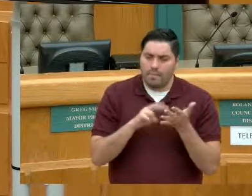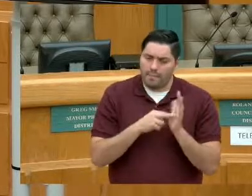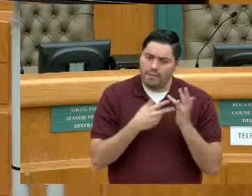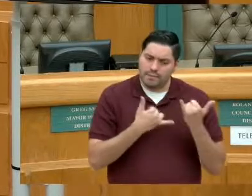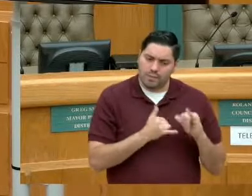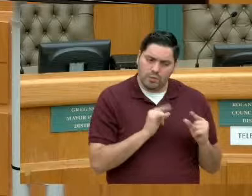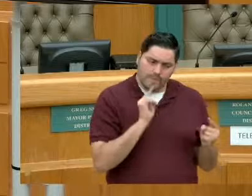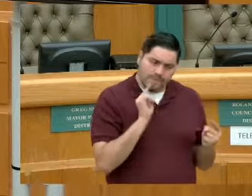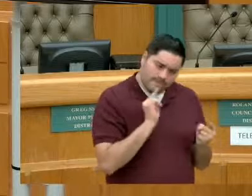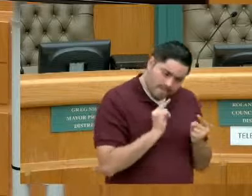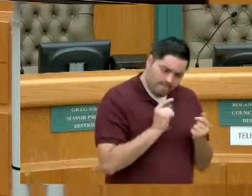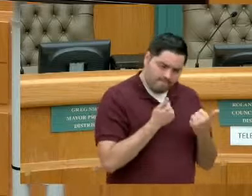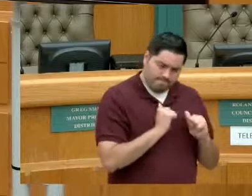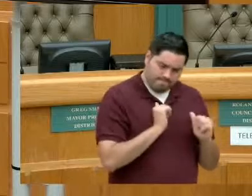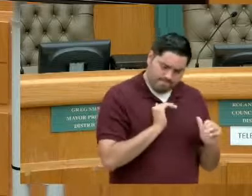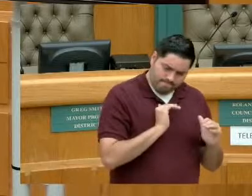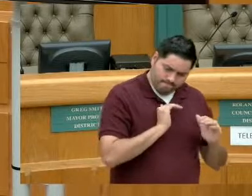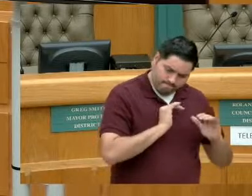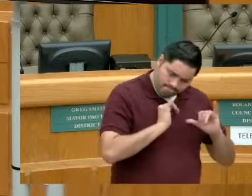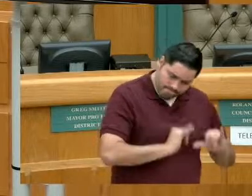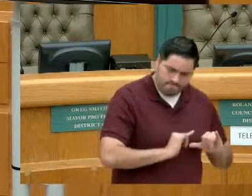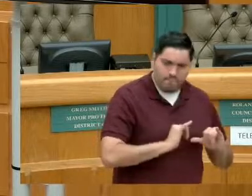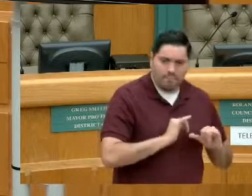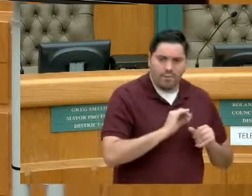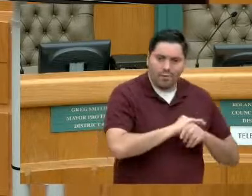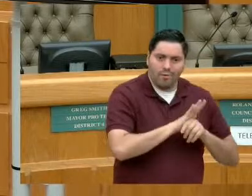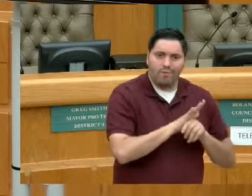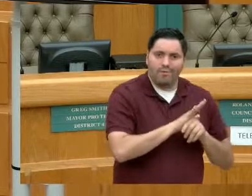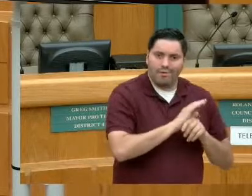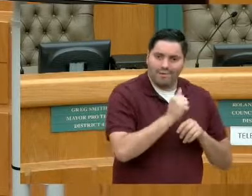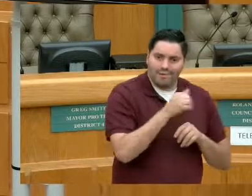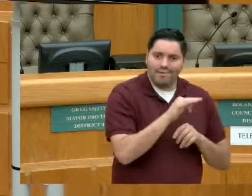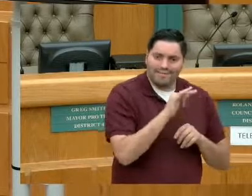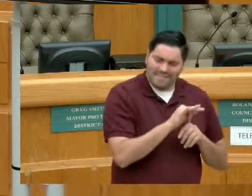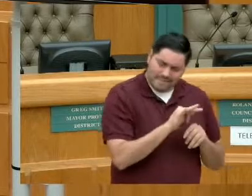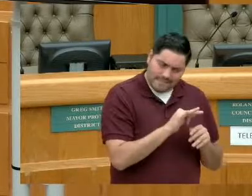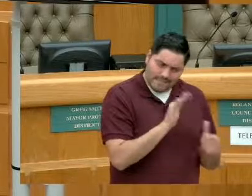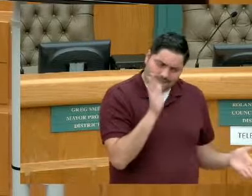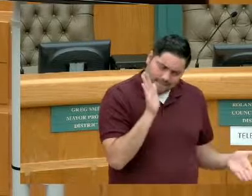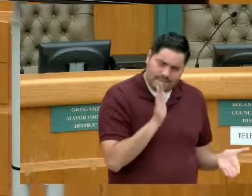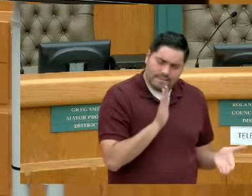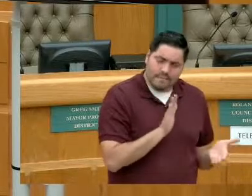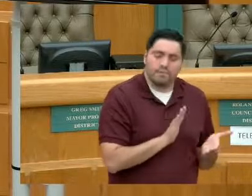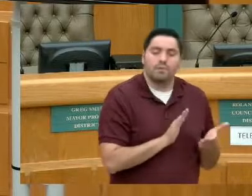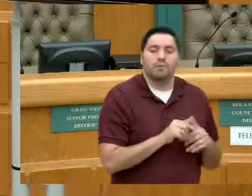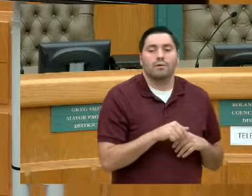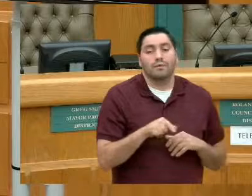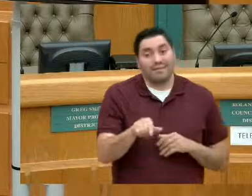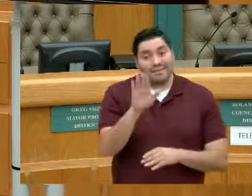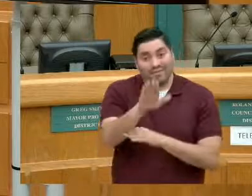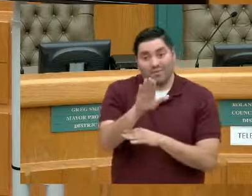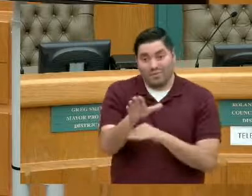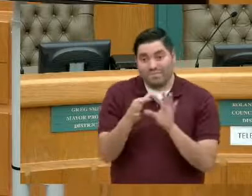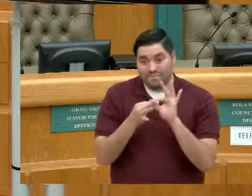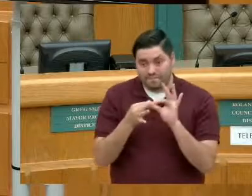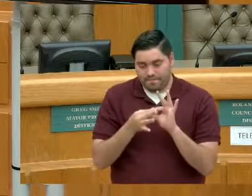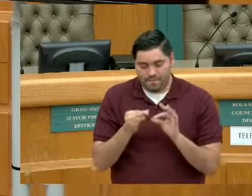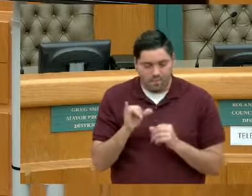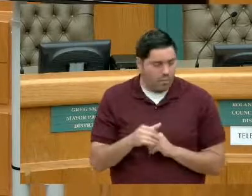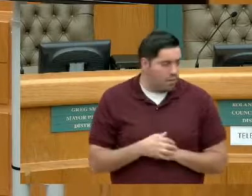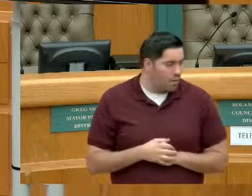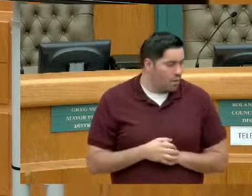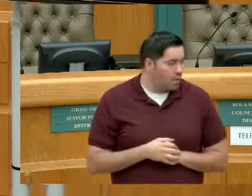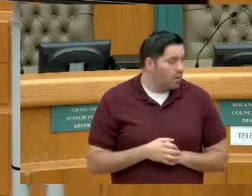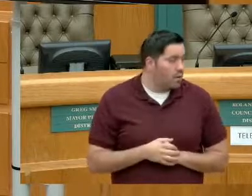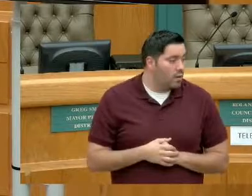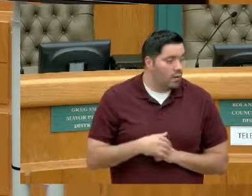COVID-19 and keeping our state safe is what the governor has said as of this afternoon. So I believe